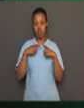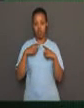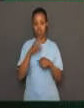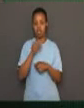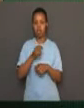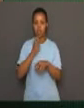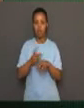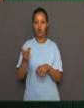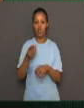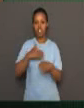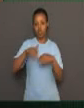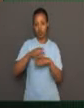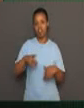shell.